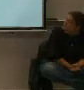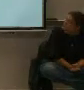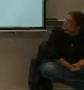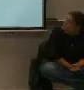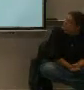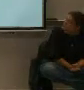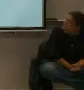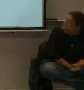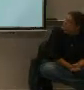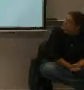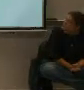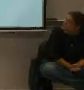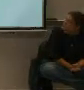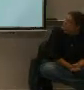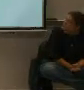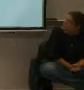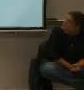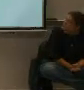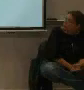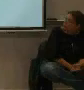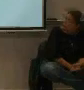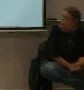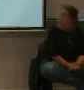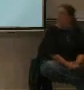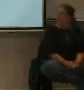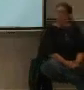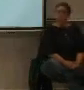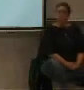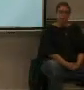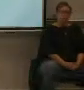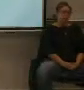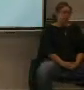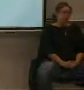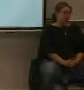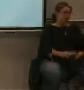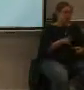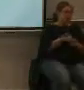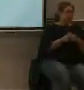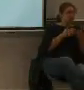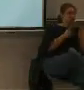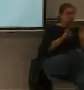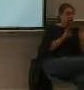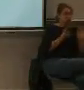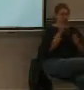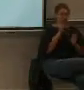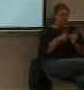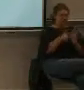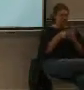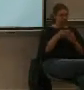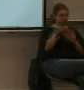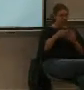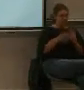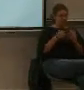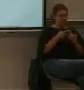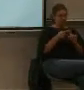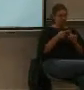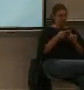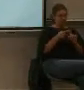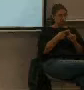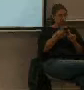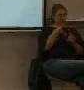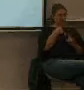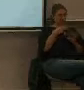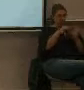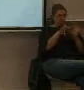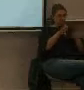are right here. In general, I don't necessarily require students to spit back the